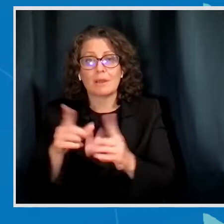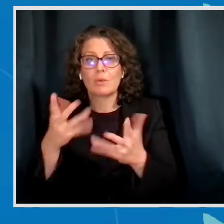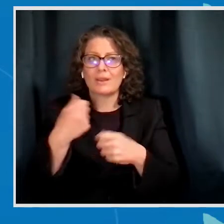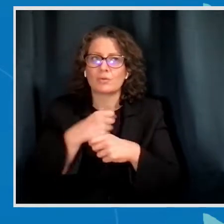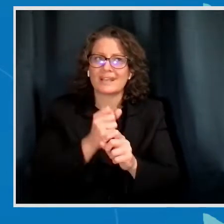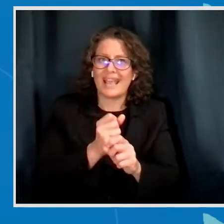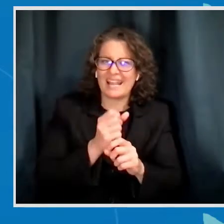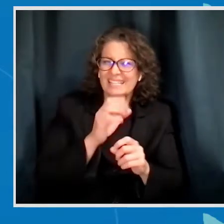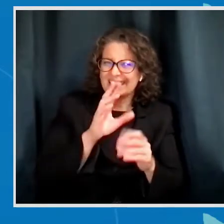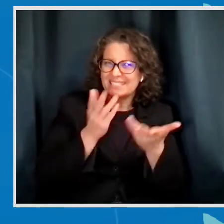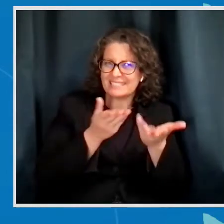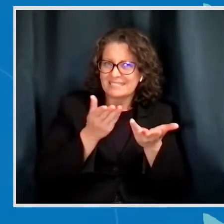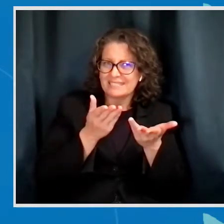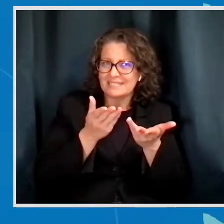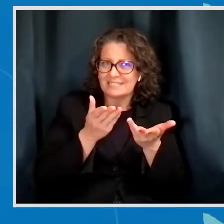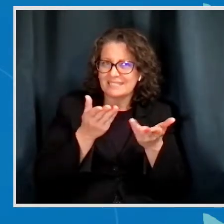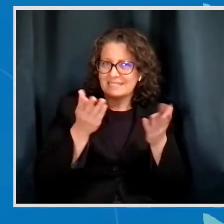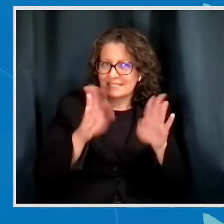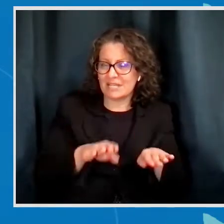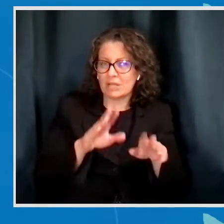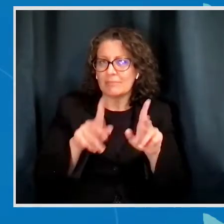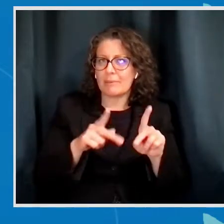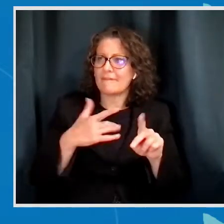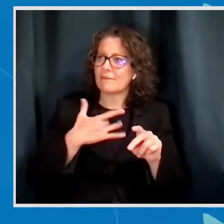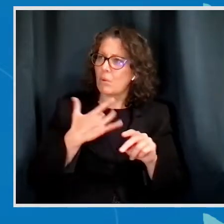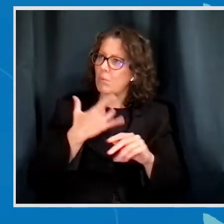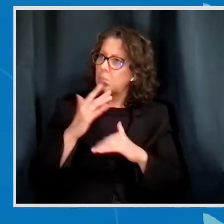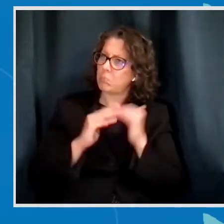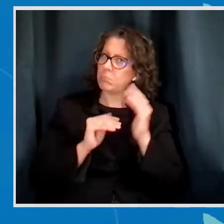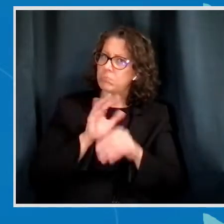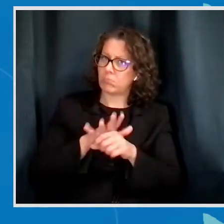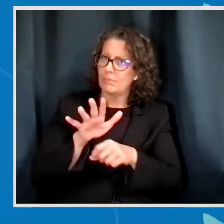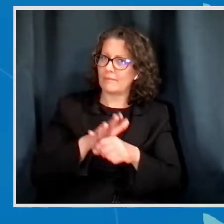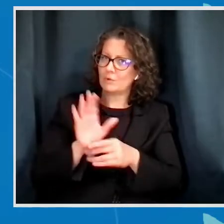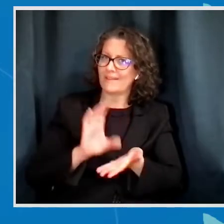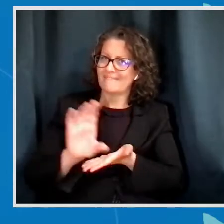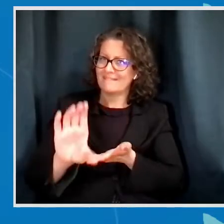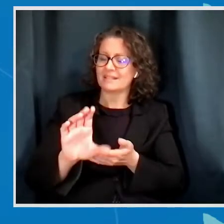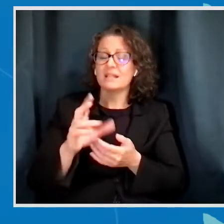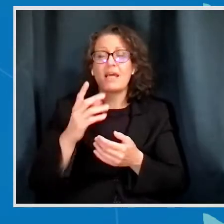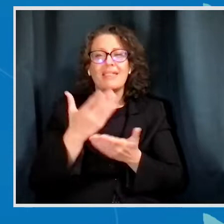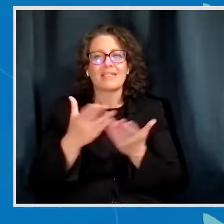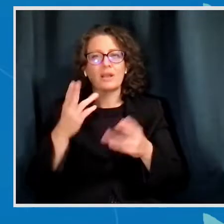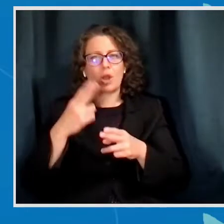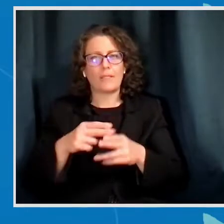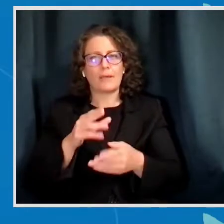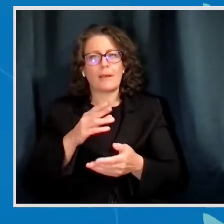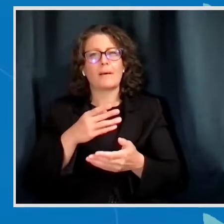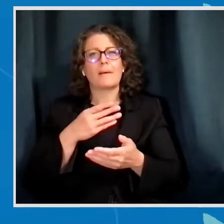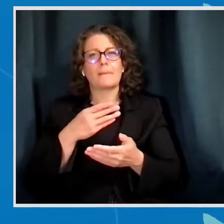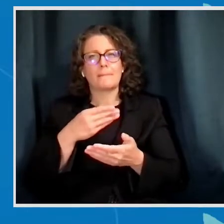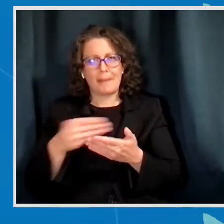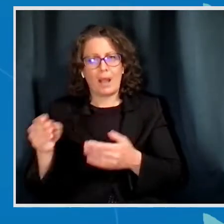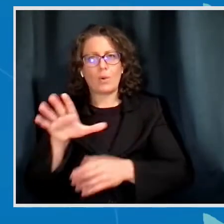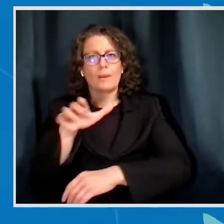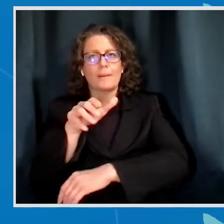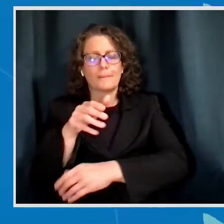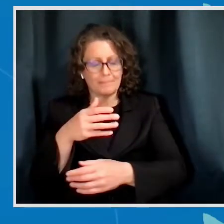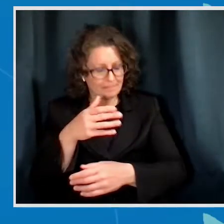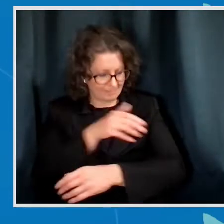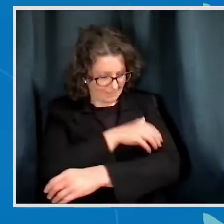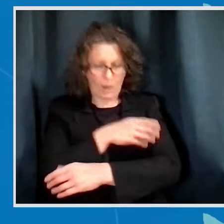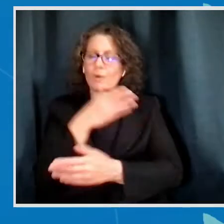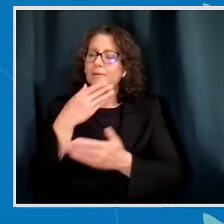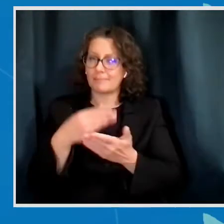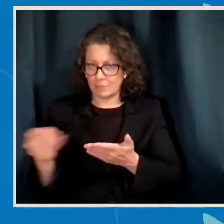could invest in? And there's a thing called a power purchase agreement. Many of you may not know what it is, but a power purchase agreement is a long-term agreement